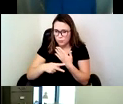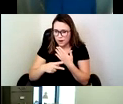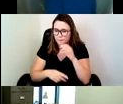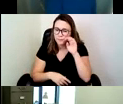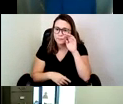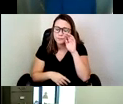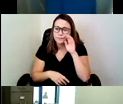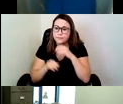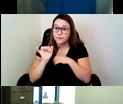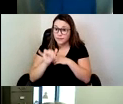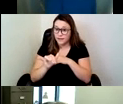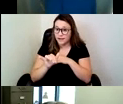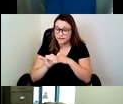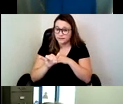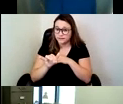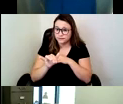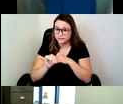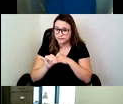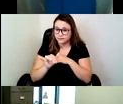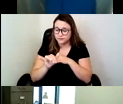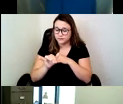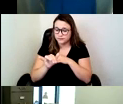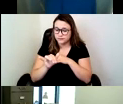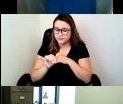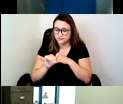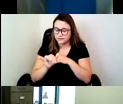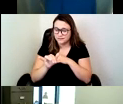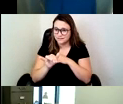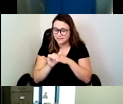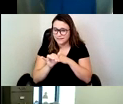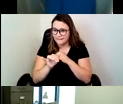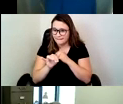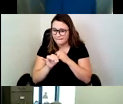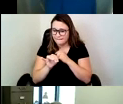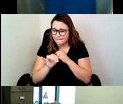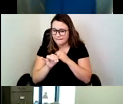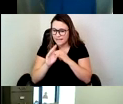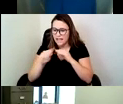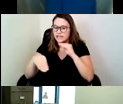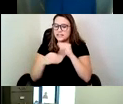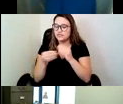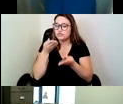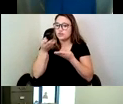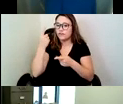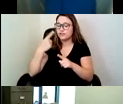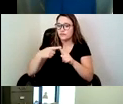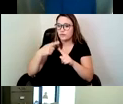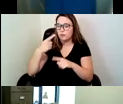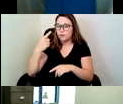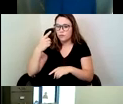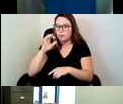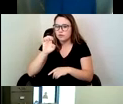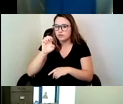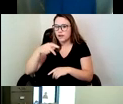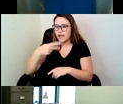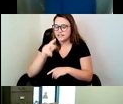the ancillary service of the EISEP program, where